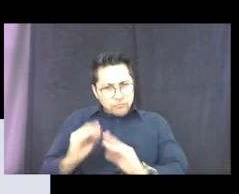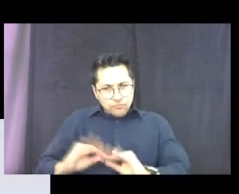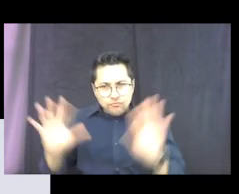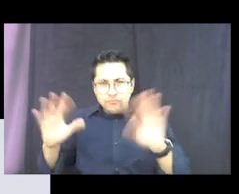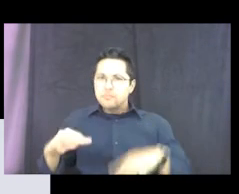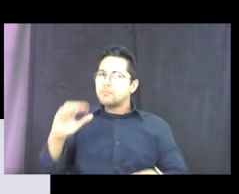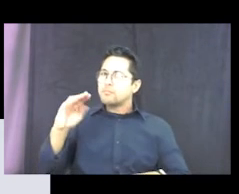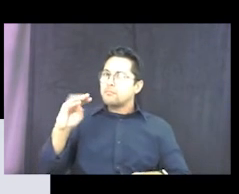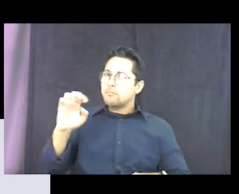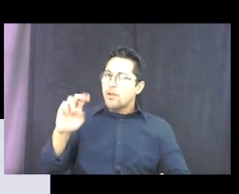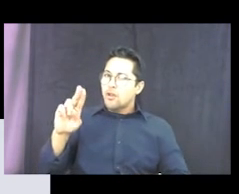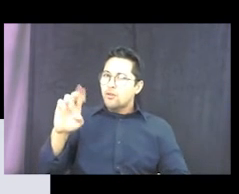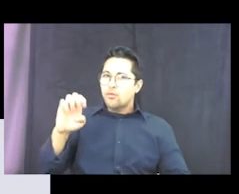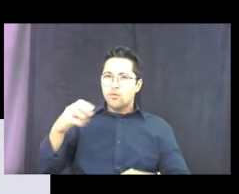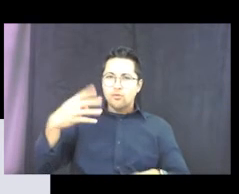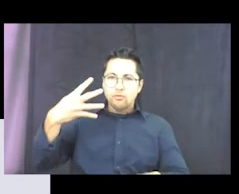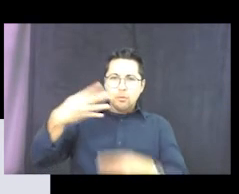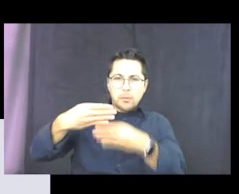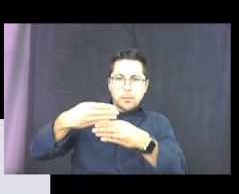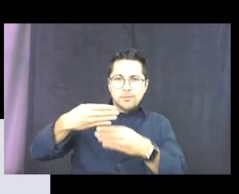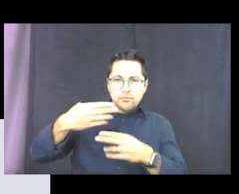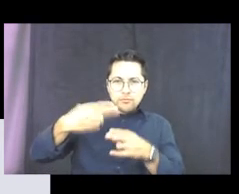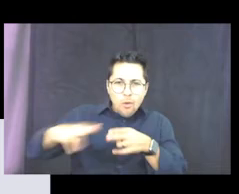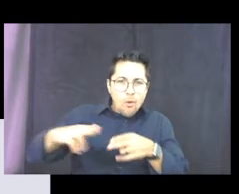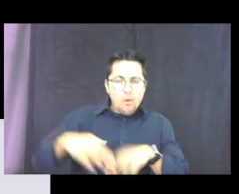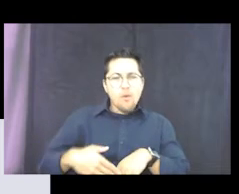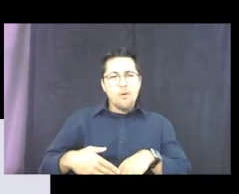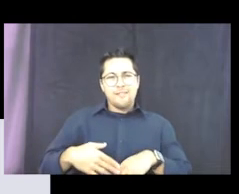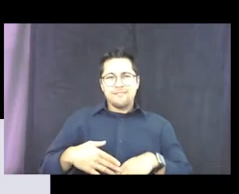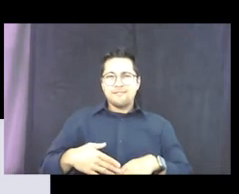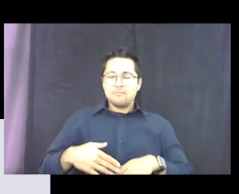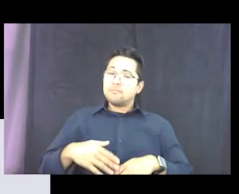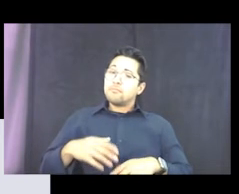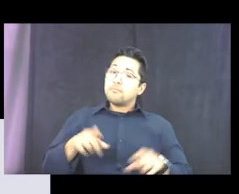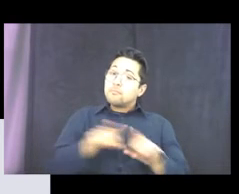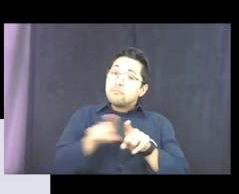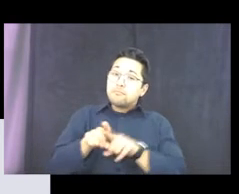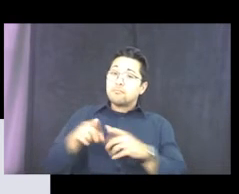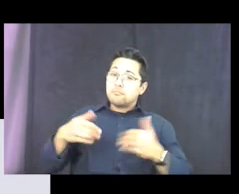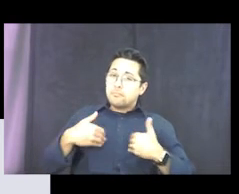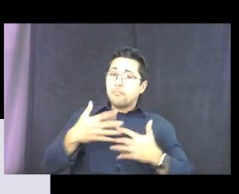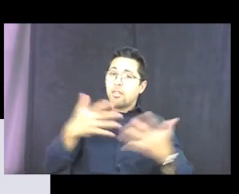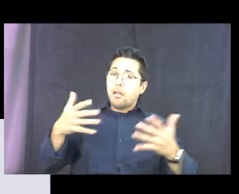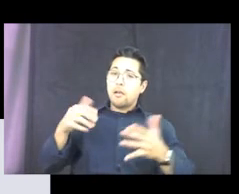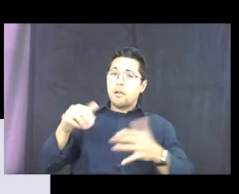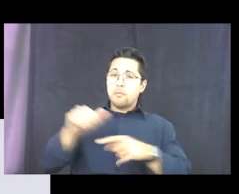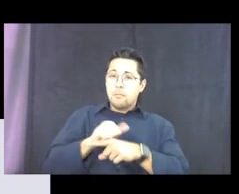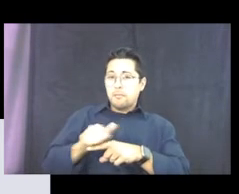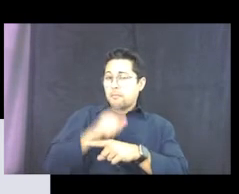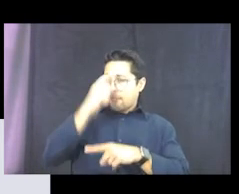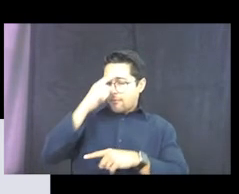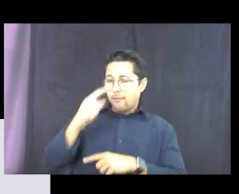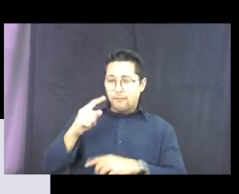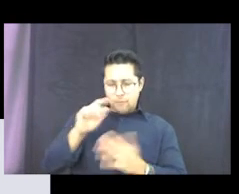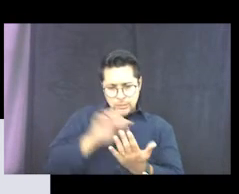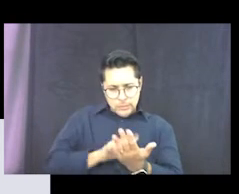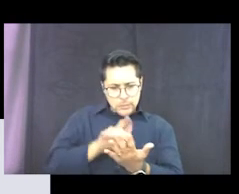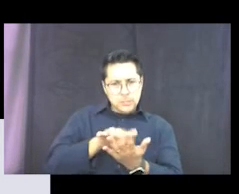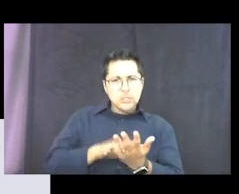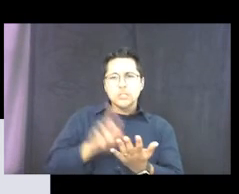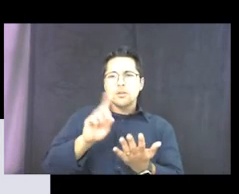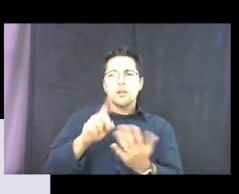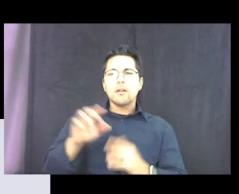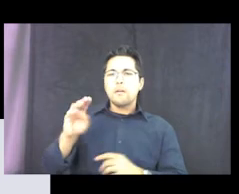short, things easy to understand, but also providing lots of practice for motor planning. So what is